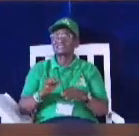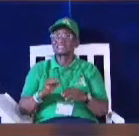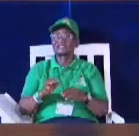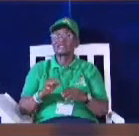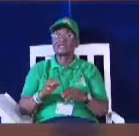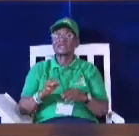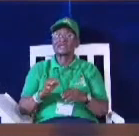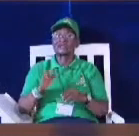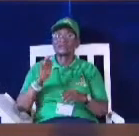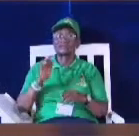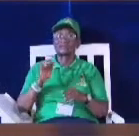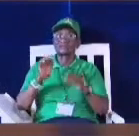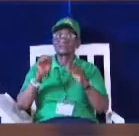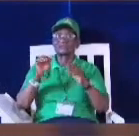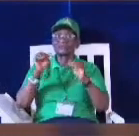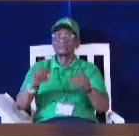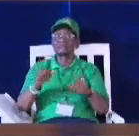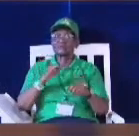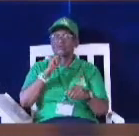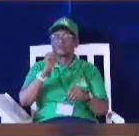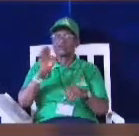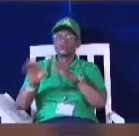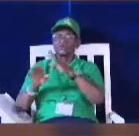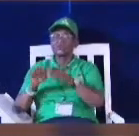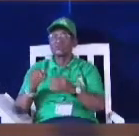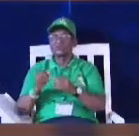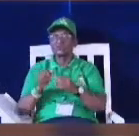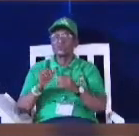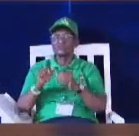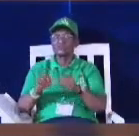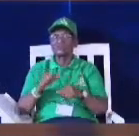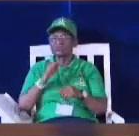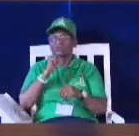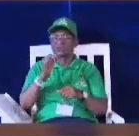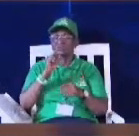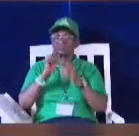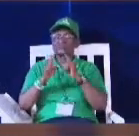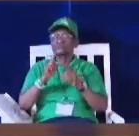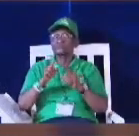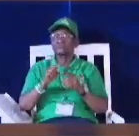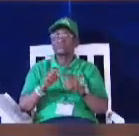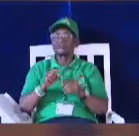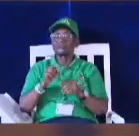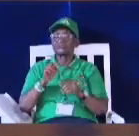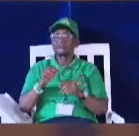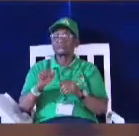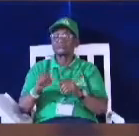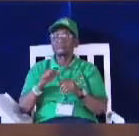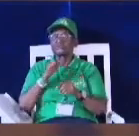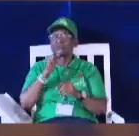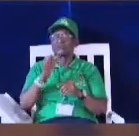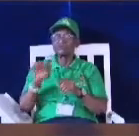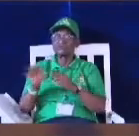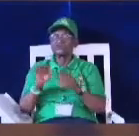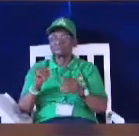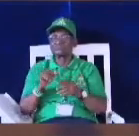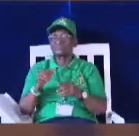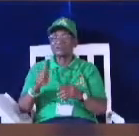couldn't walk, couldn't talk, couldn't do anything. And then God moved